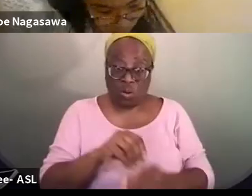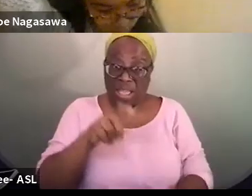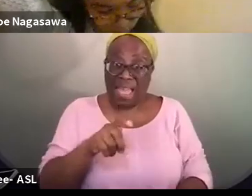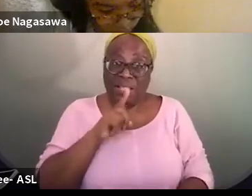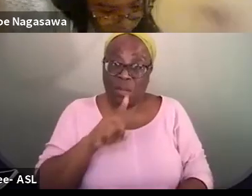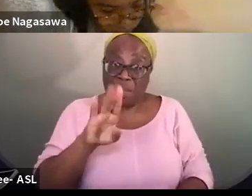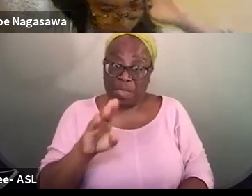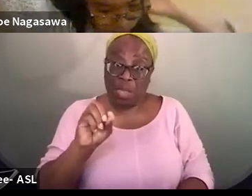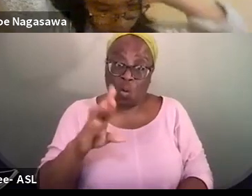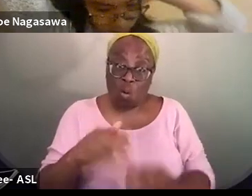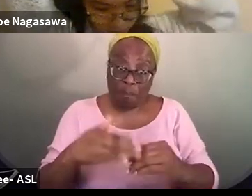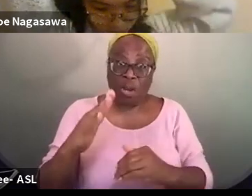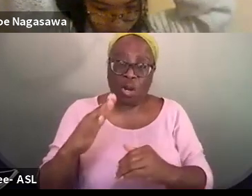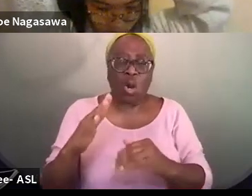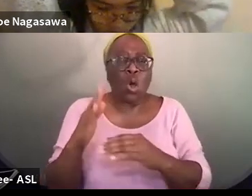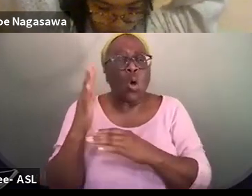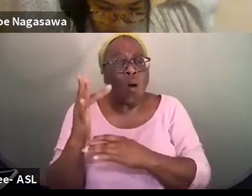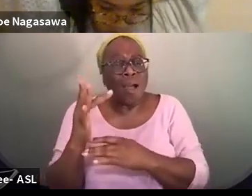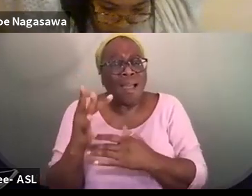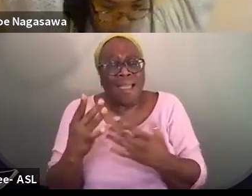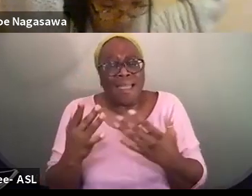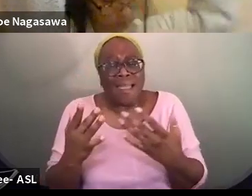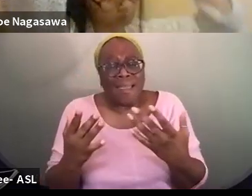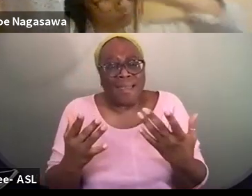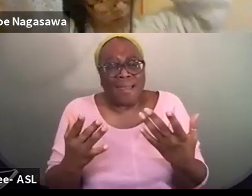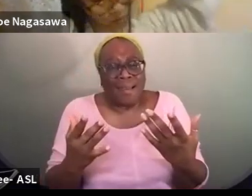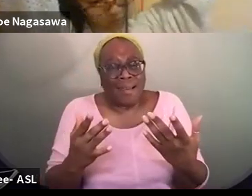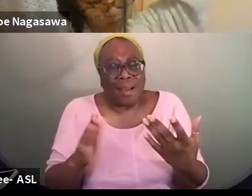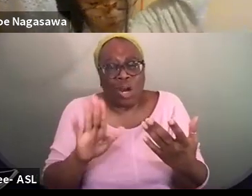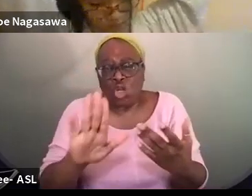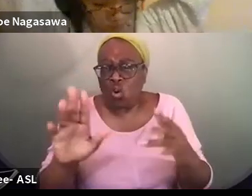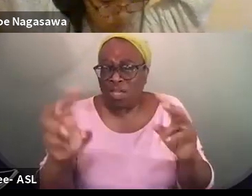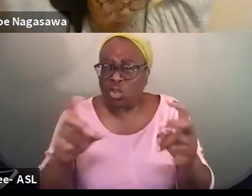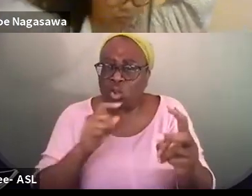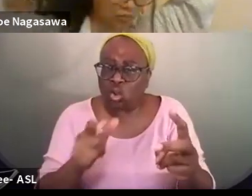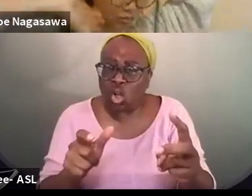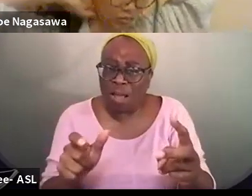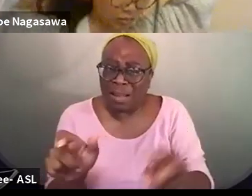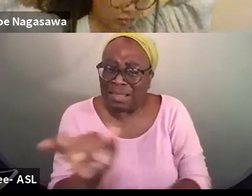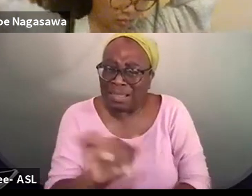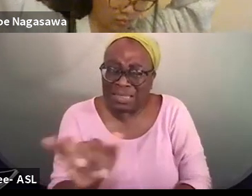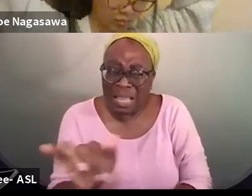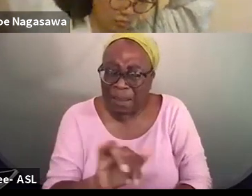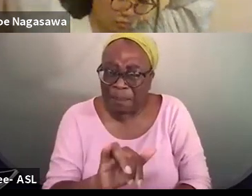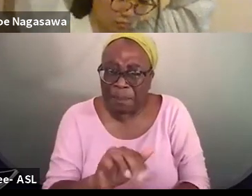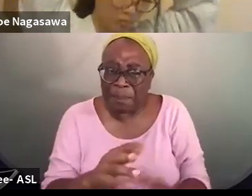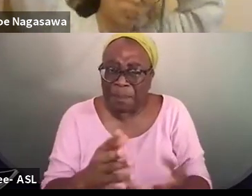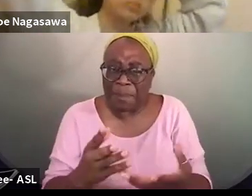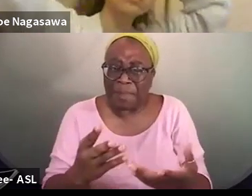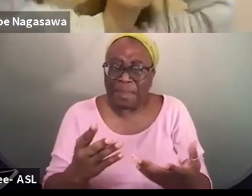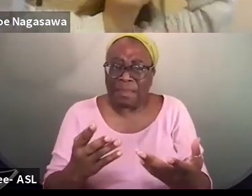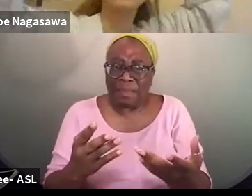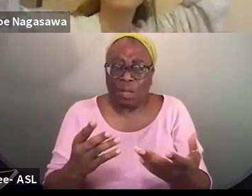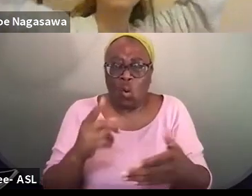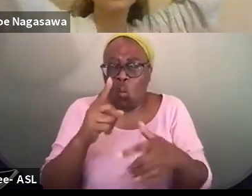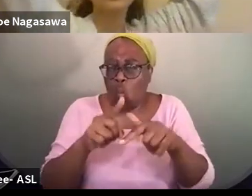B or better? Why aren't there the same issues that you're raising with a test to determine the readiness